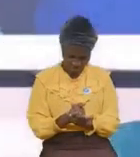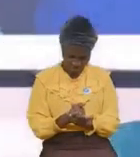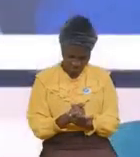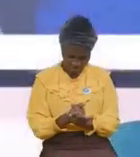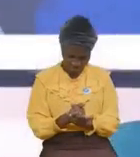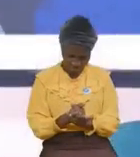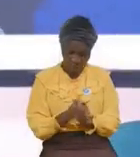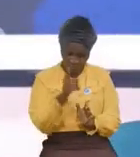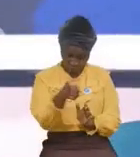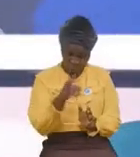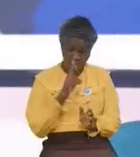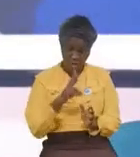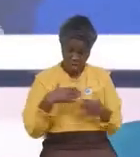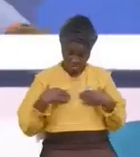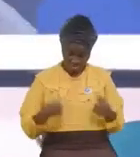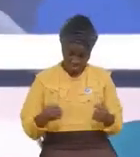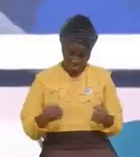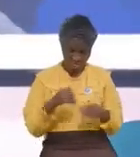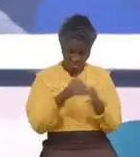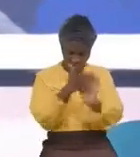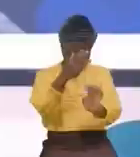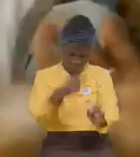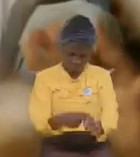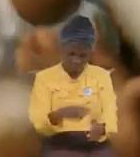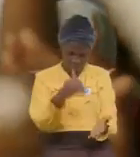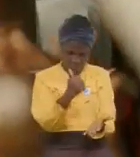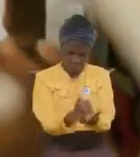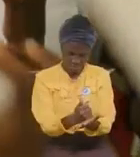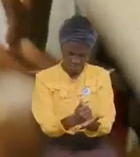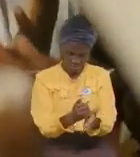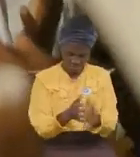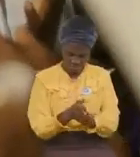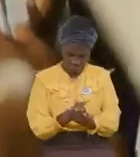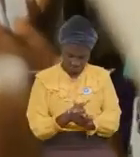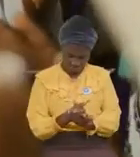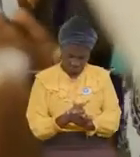You are healed in Jesus' name.